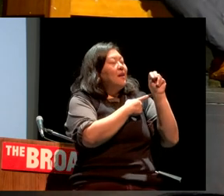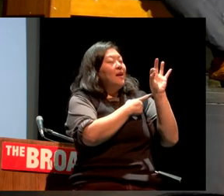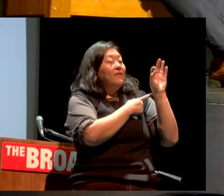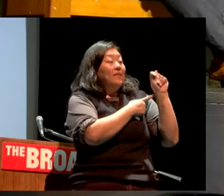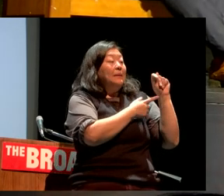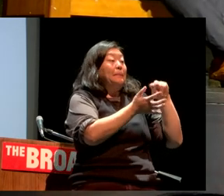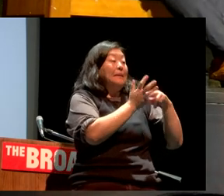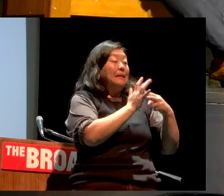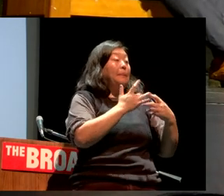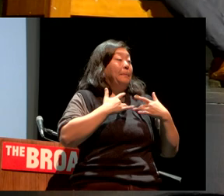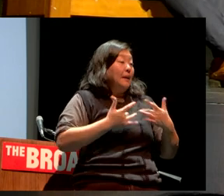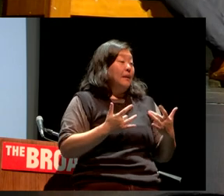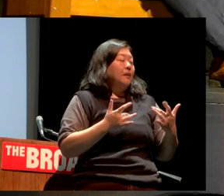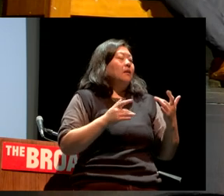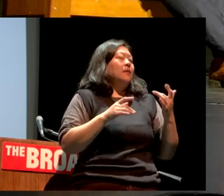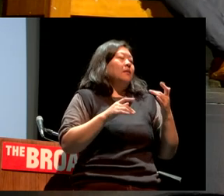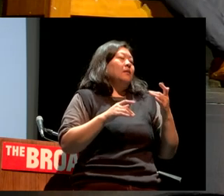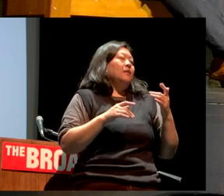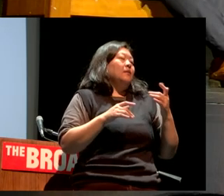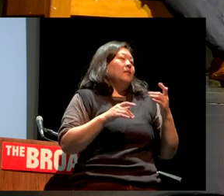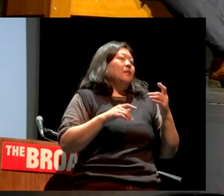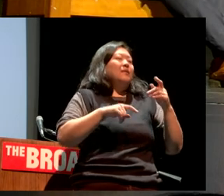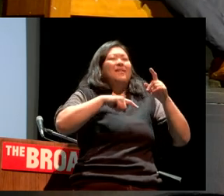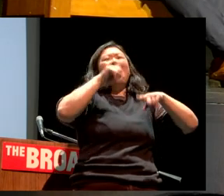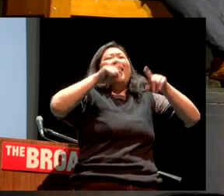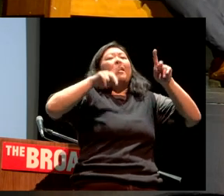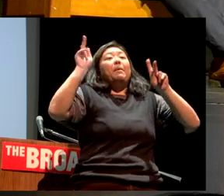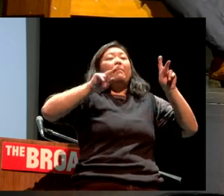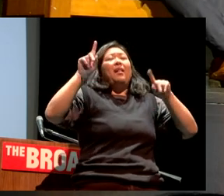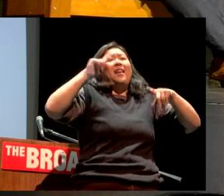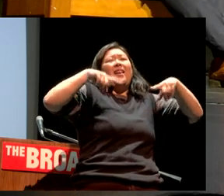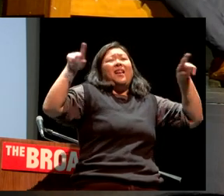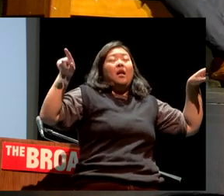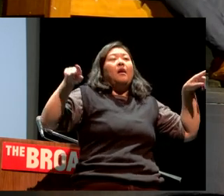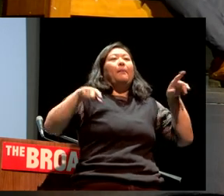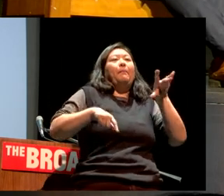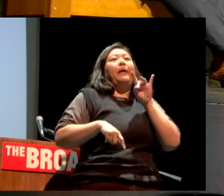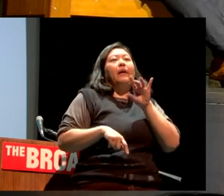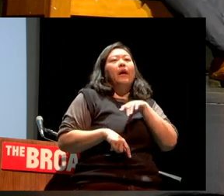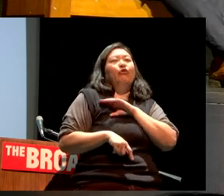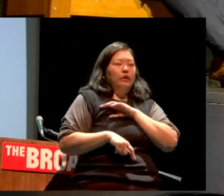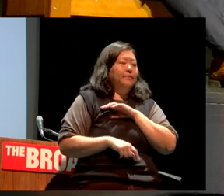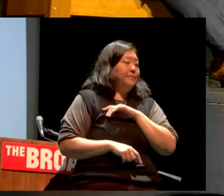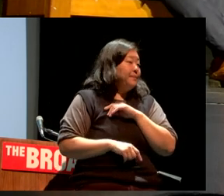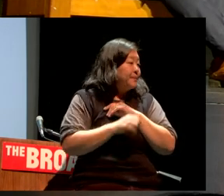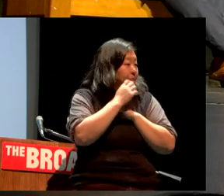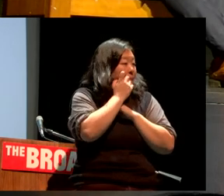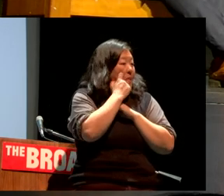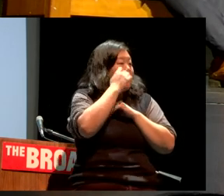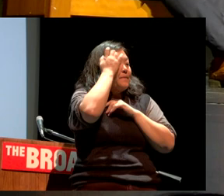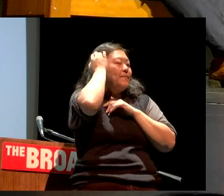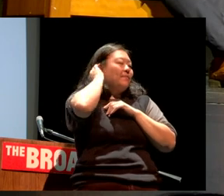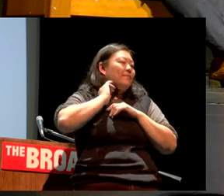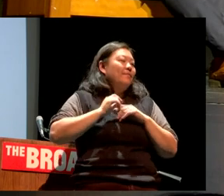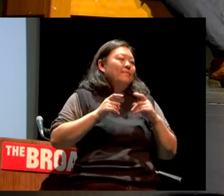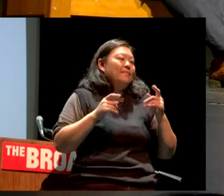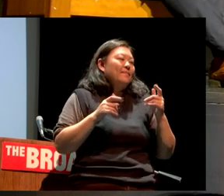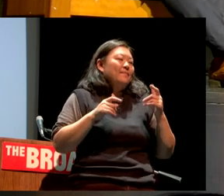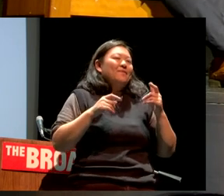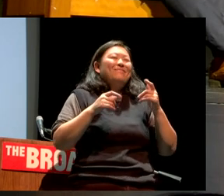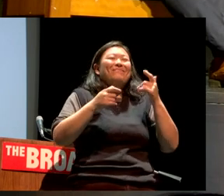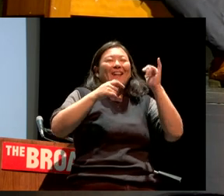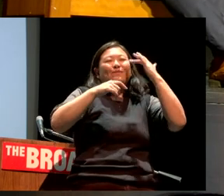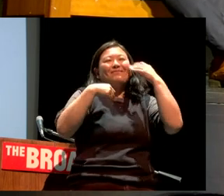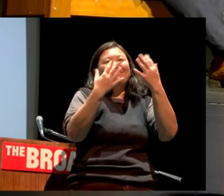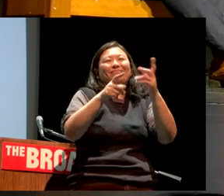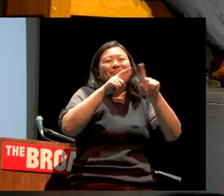known because he was doing everyday super fast kid bashing type of artwork, which was always, you know, very, very present, because every day there was